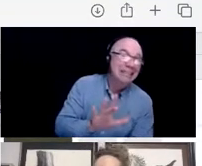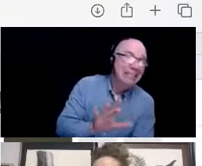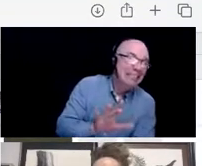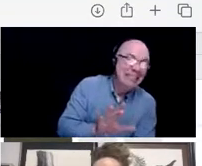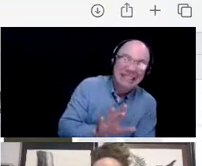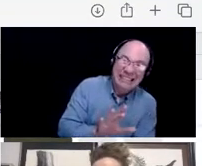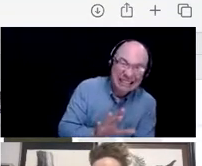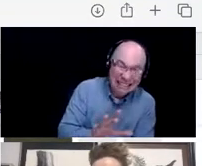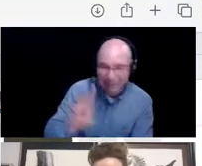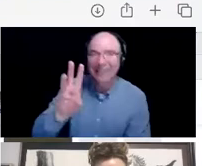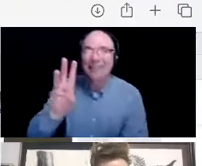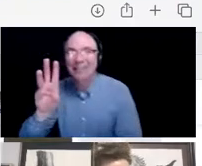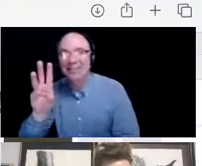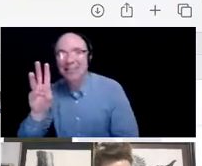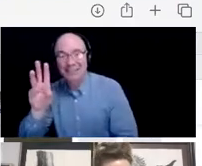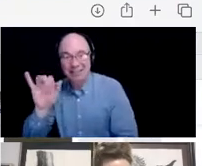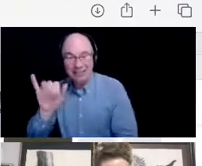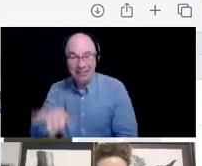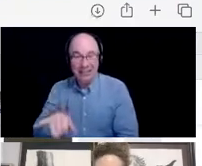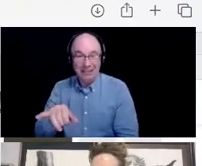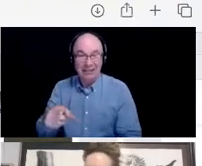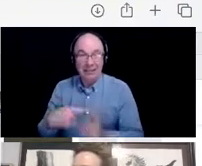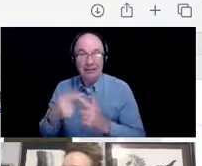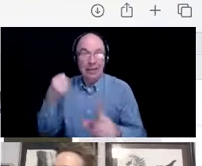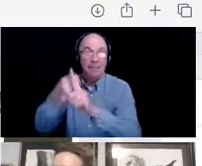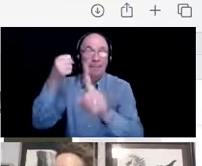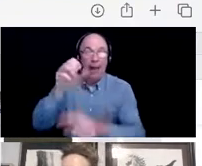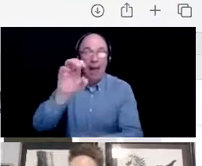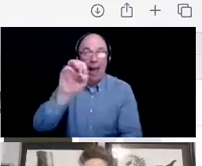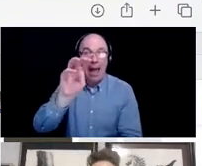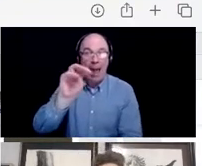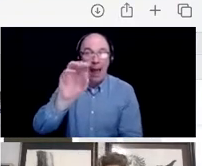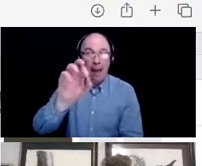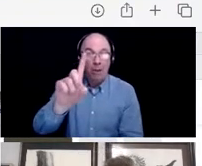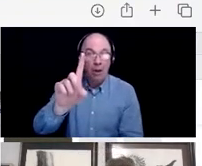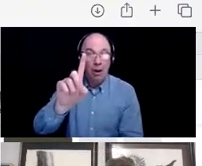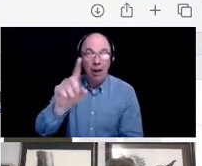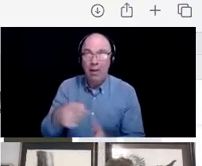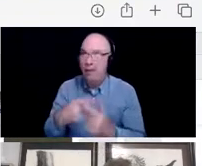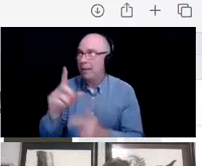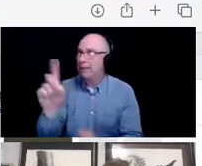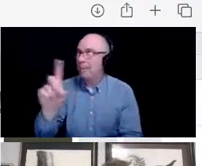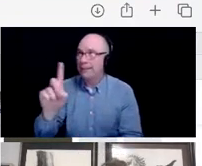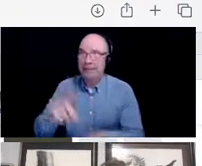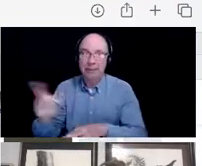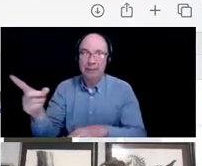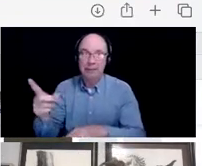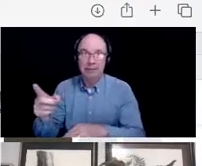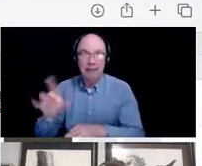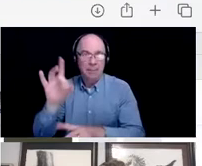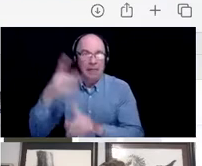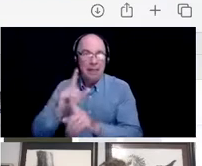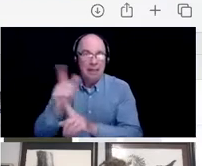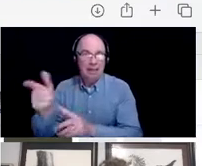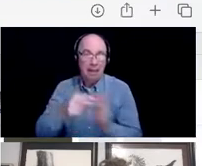me. And I hit emerald and then went diamond, I think 8 months later. So from emerald to diamond, that was about